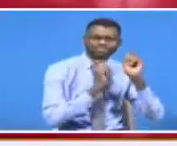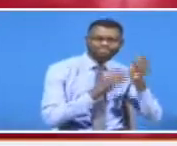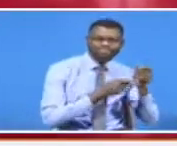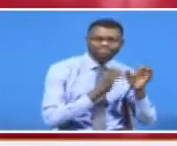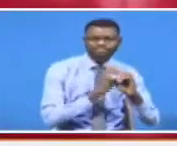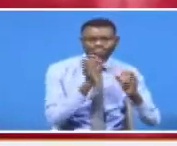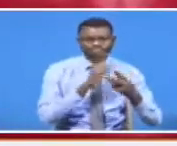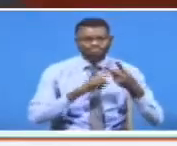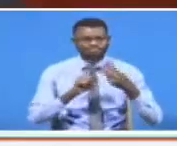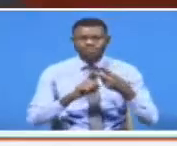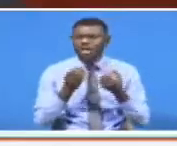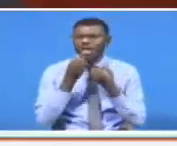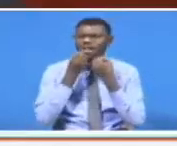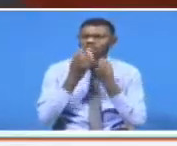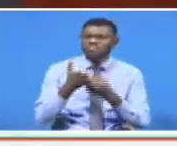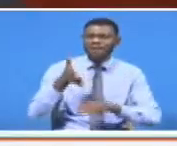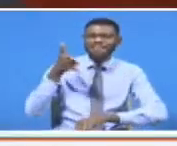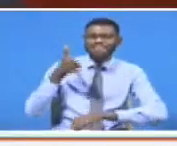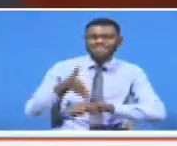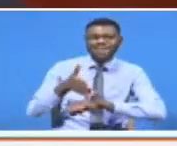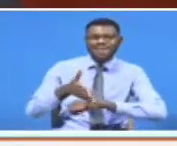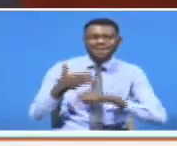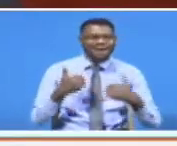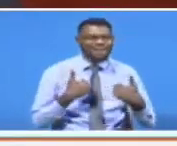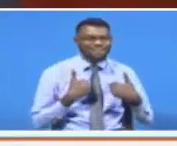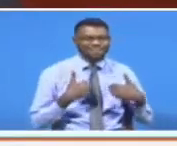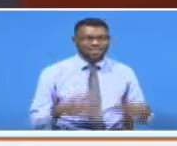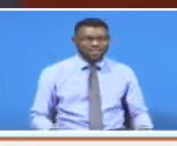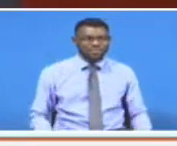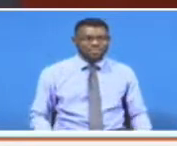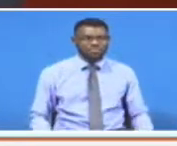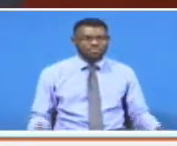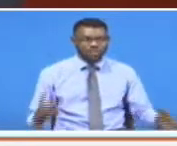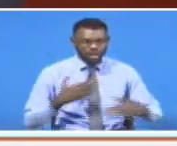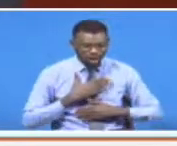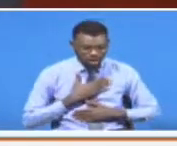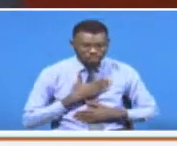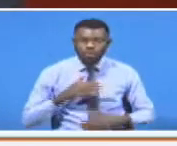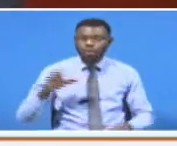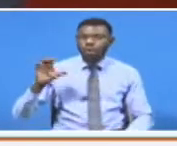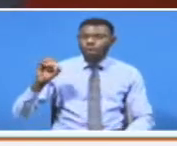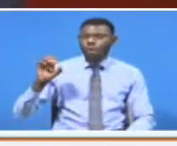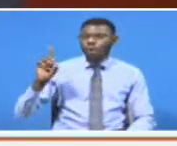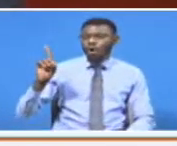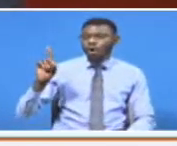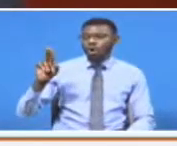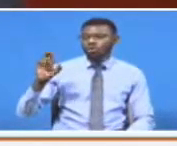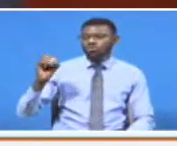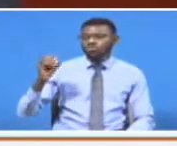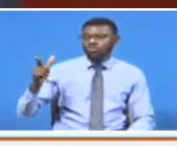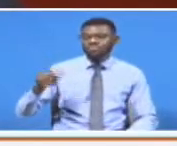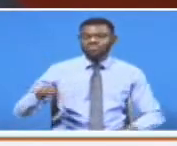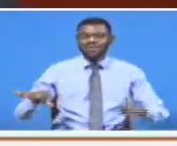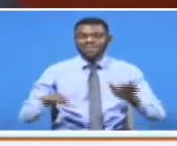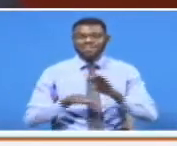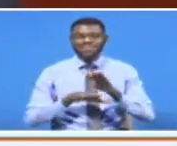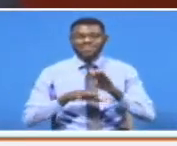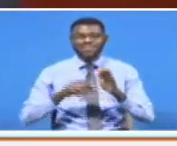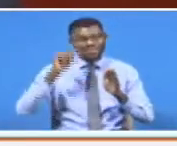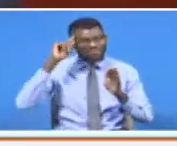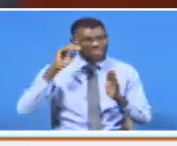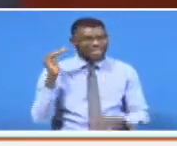and misinformation. After according the Honorable William Odual, the Deputy Governor of Siaya, an opportunity to be